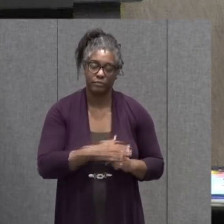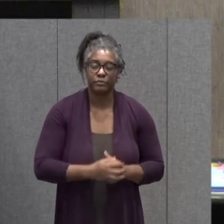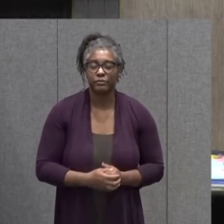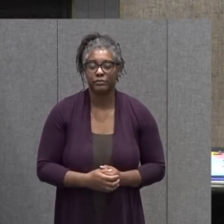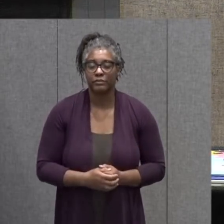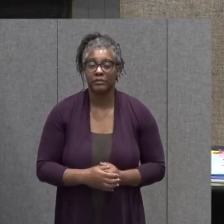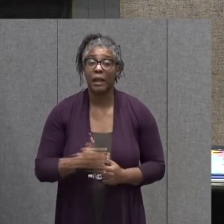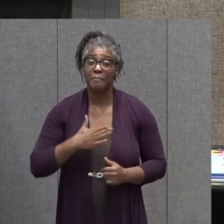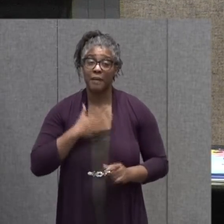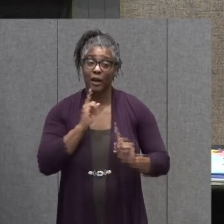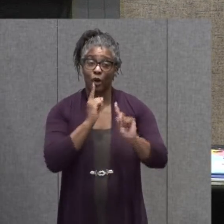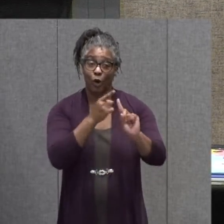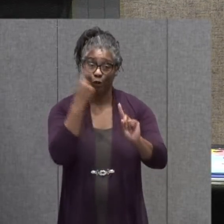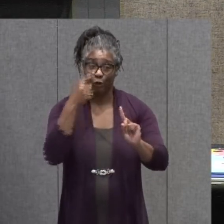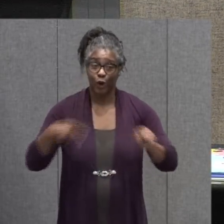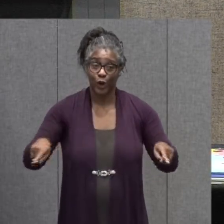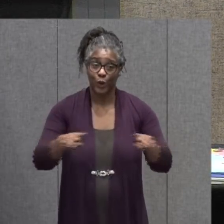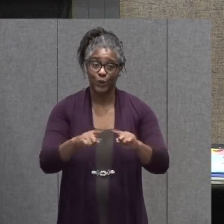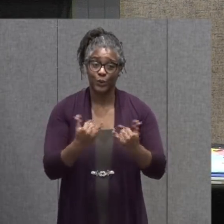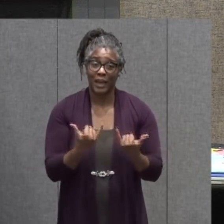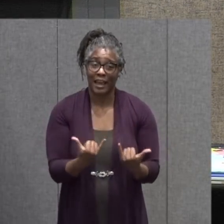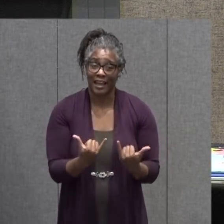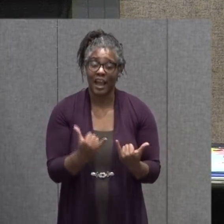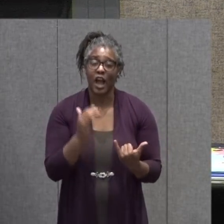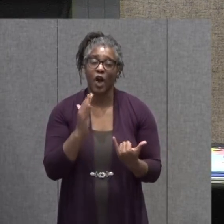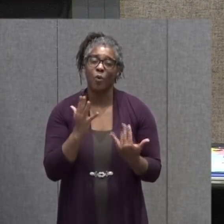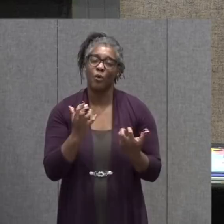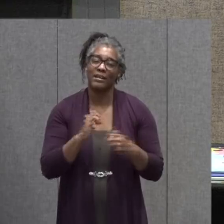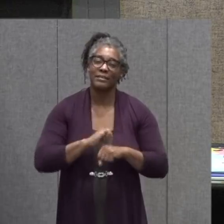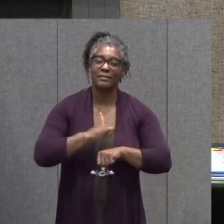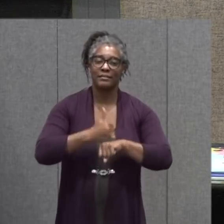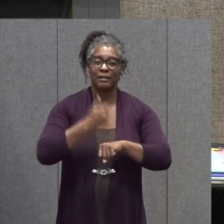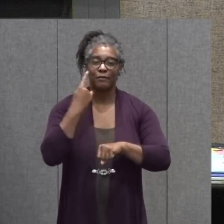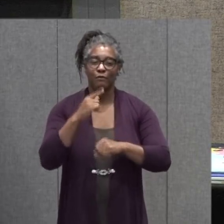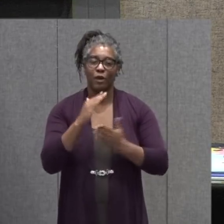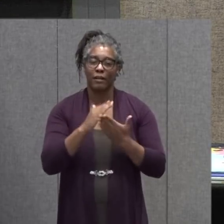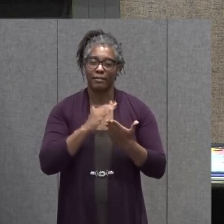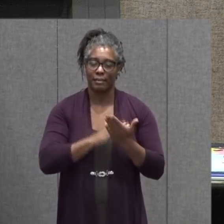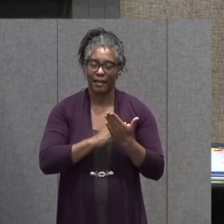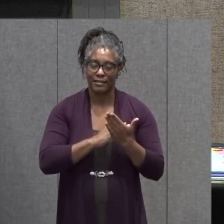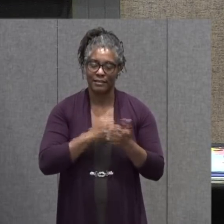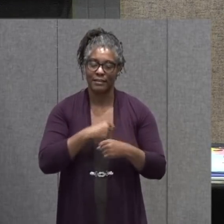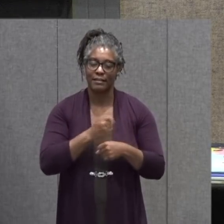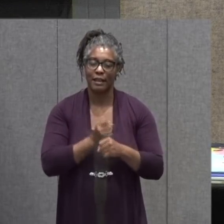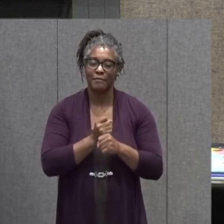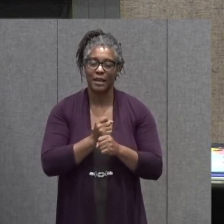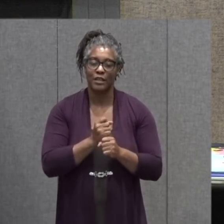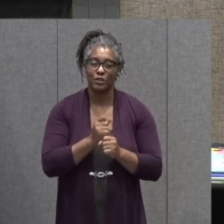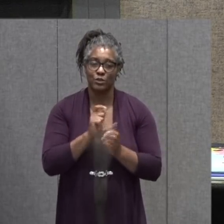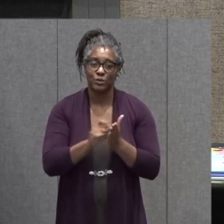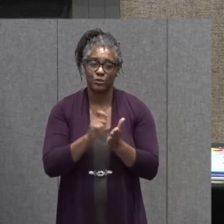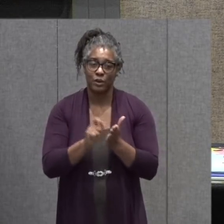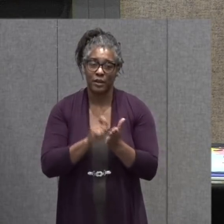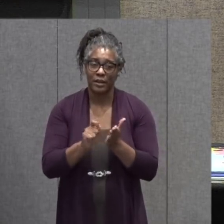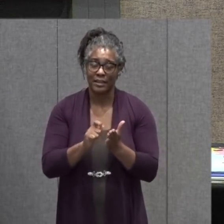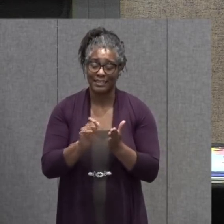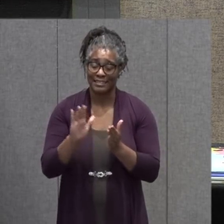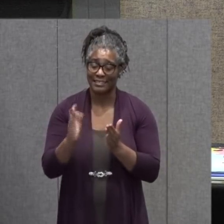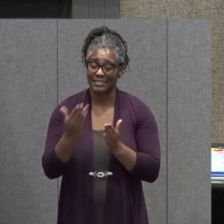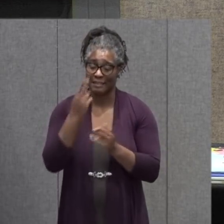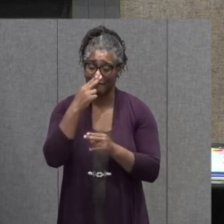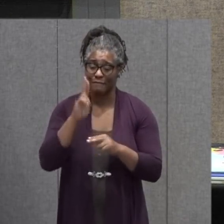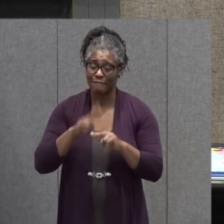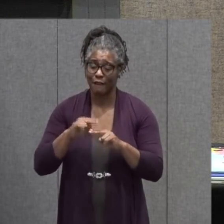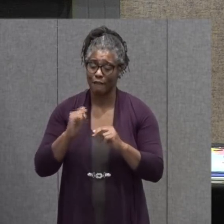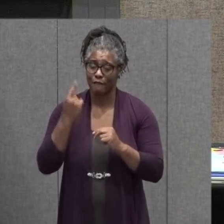today is I'm going to try to set you guys up for a lesson that makes writing seem fun for everybody.